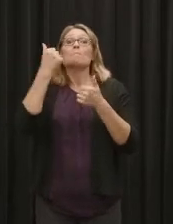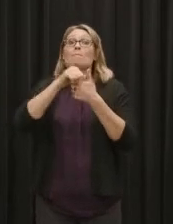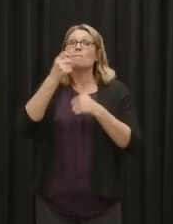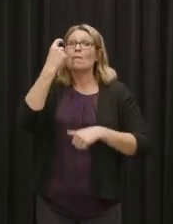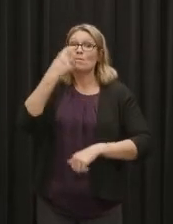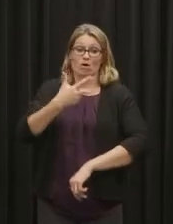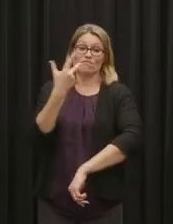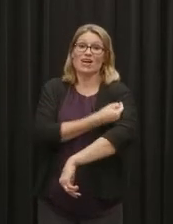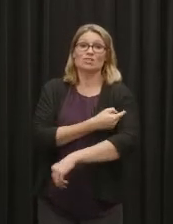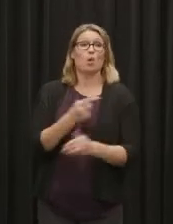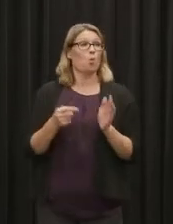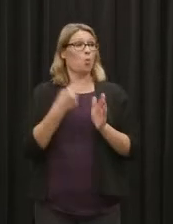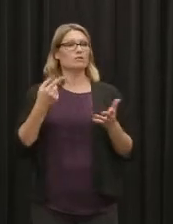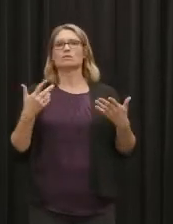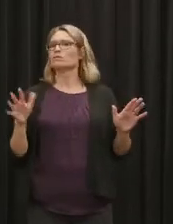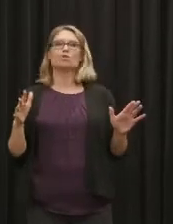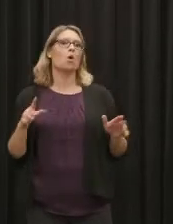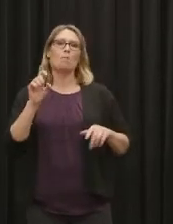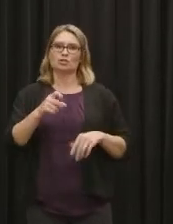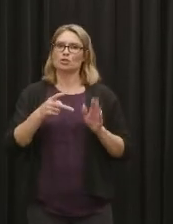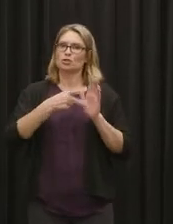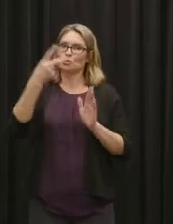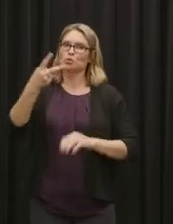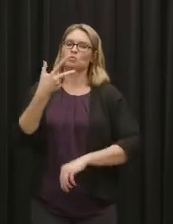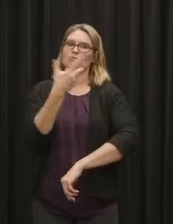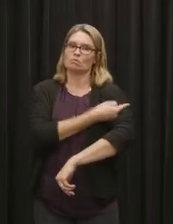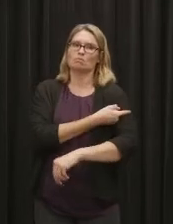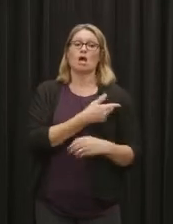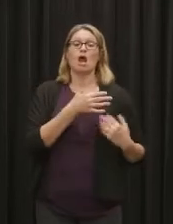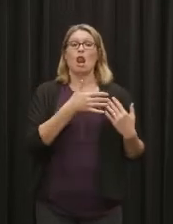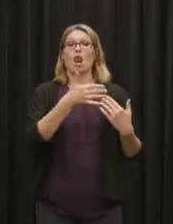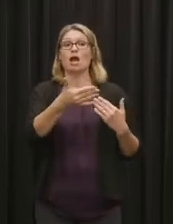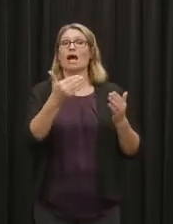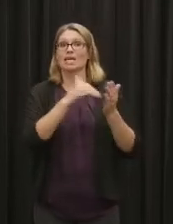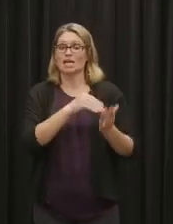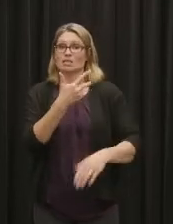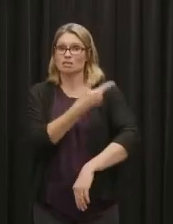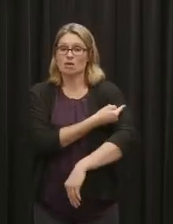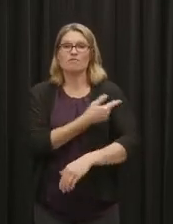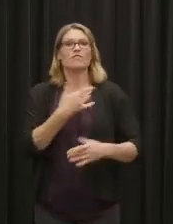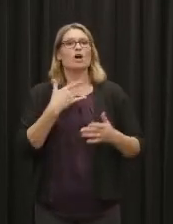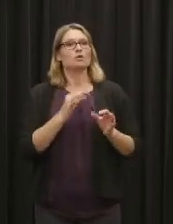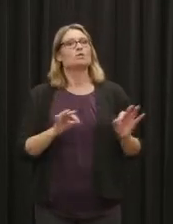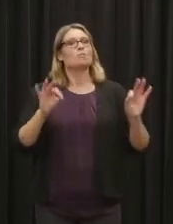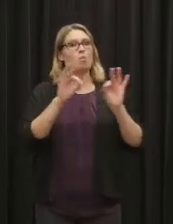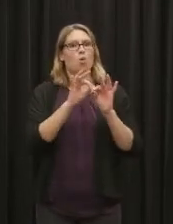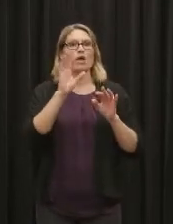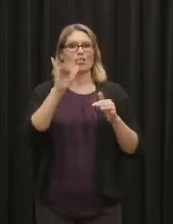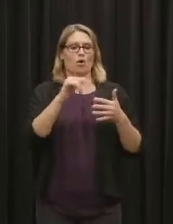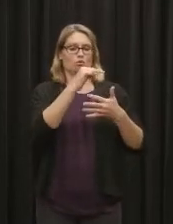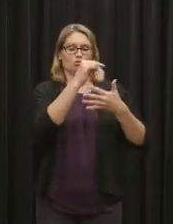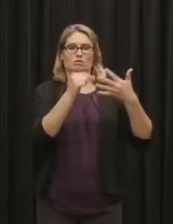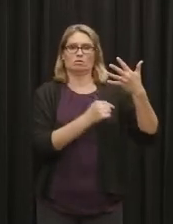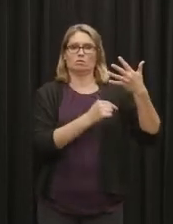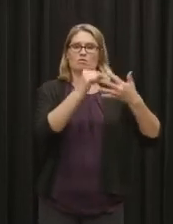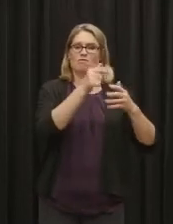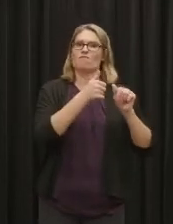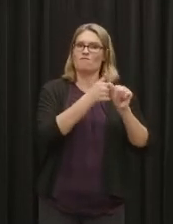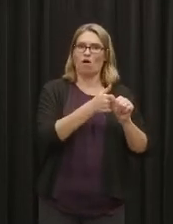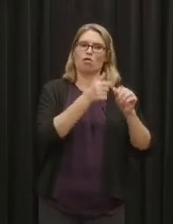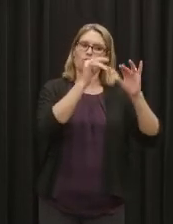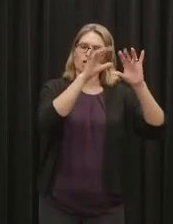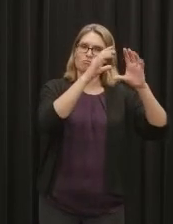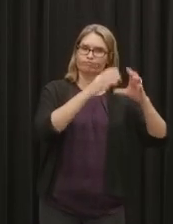2 vaccinations, this is where we felt the priority really needed to lie, and the opportunities that we